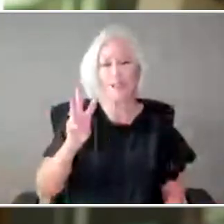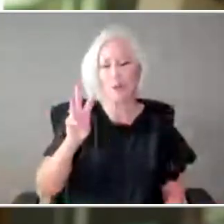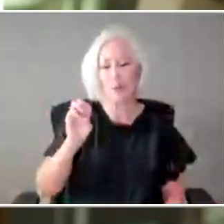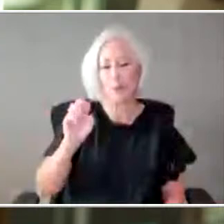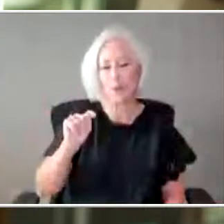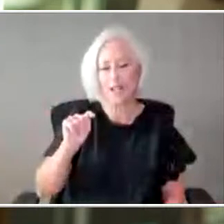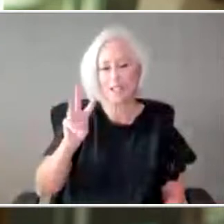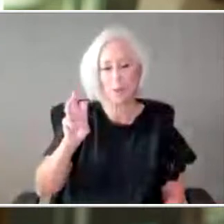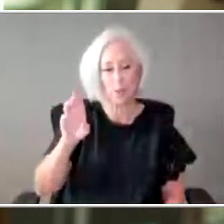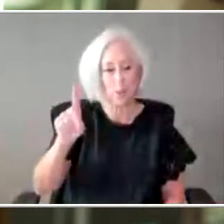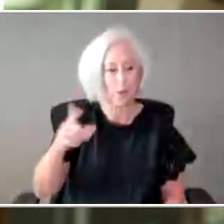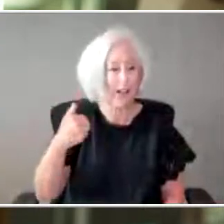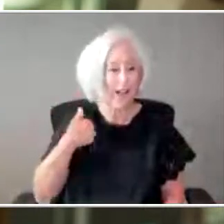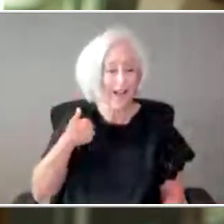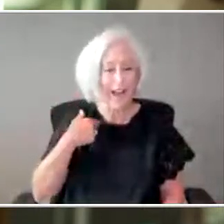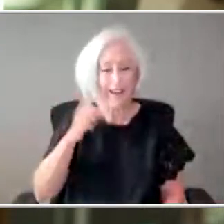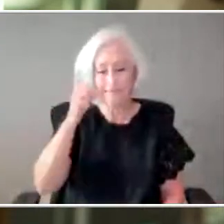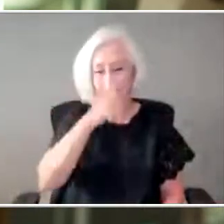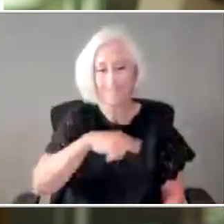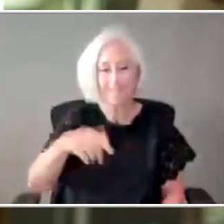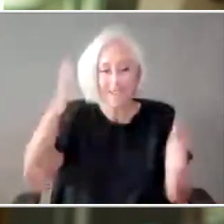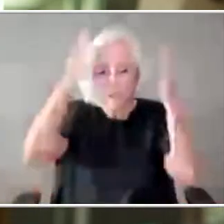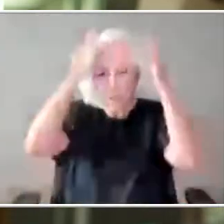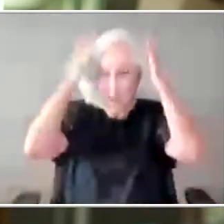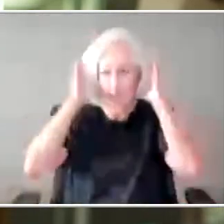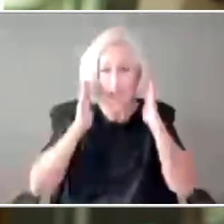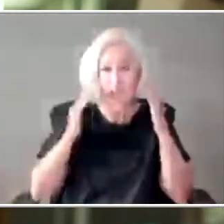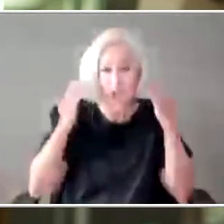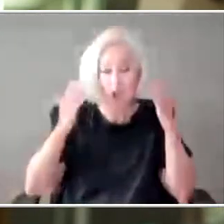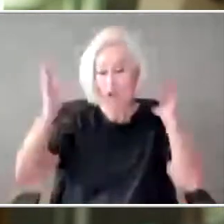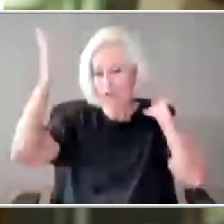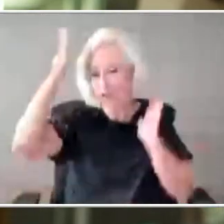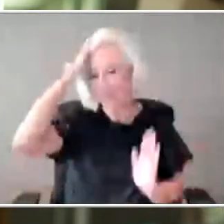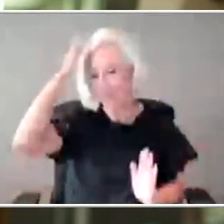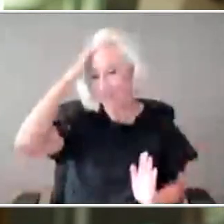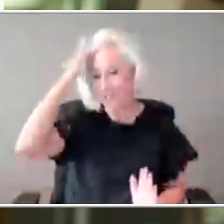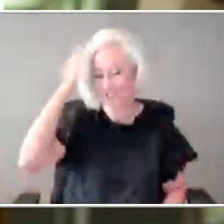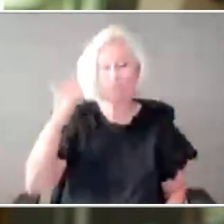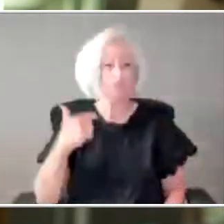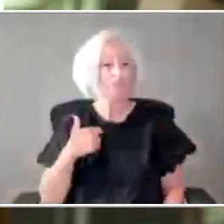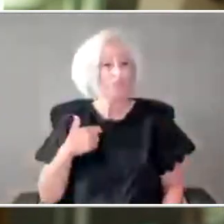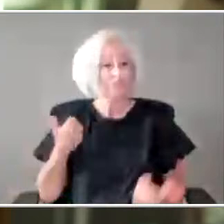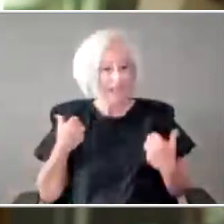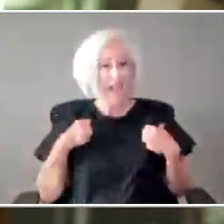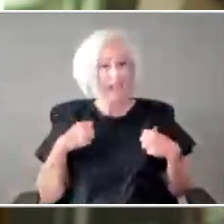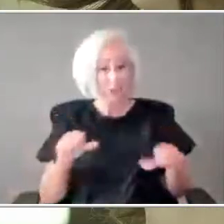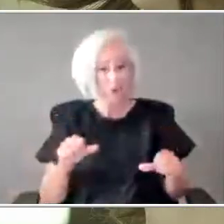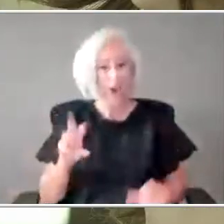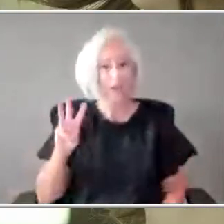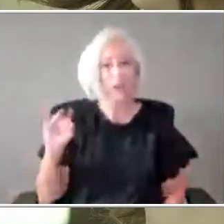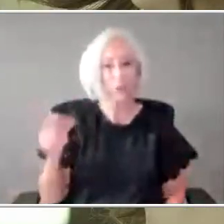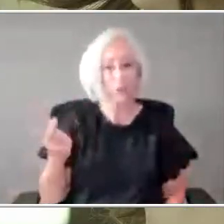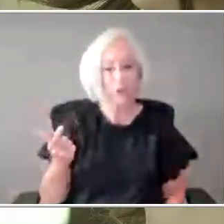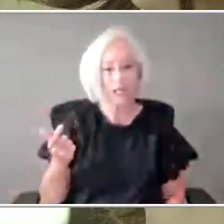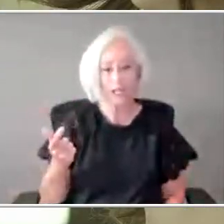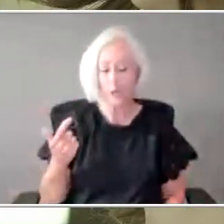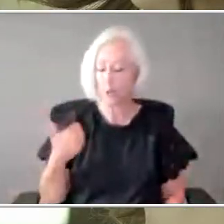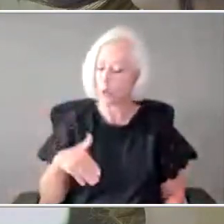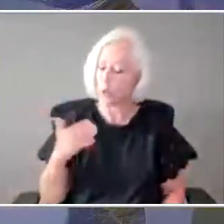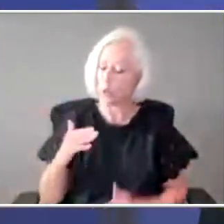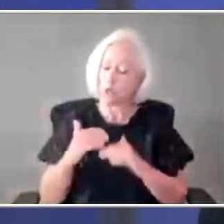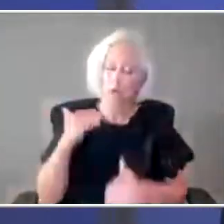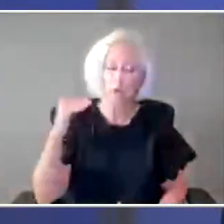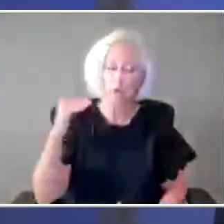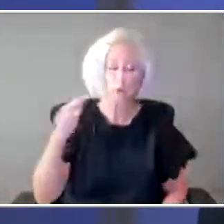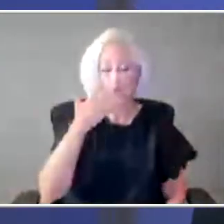on hats. You loved your hats. Yes, because I tried the wigs, the synthetic and the real, and they were too hot for me. And I knew if they were too hot